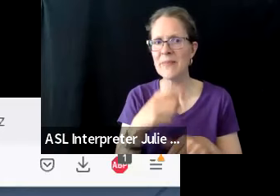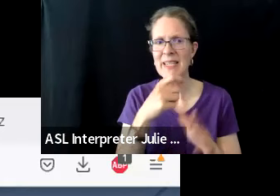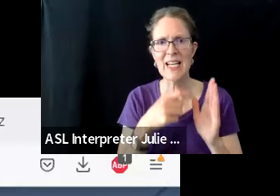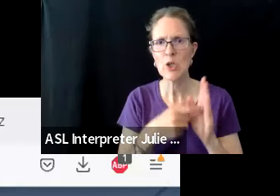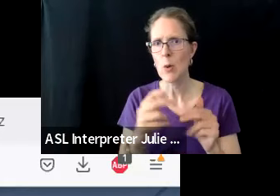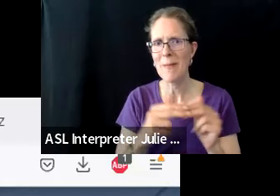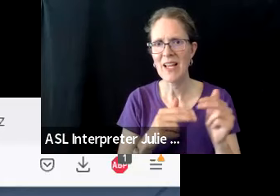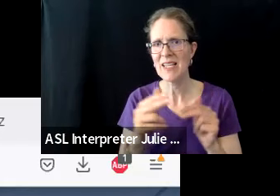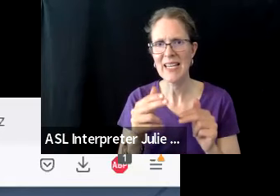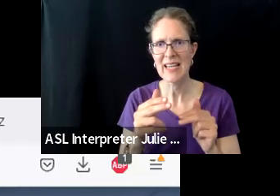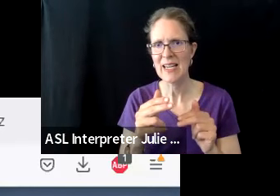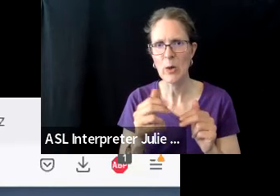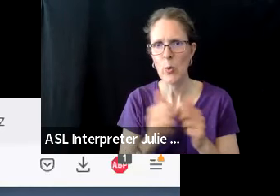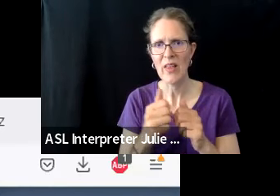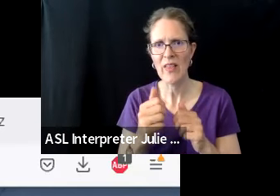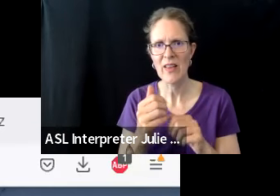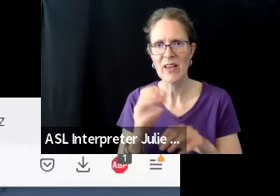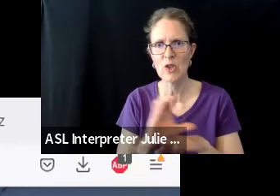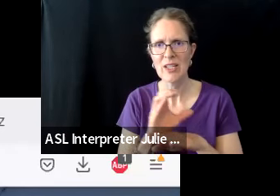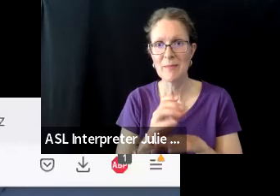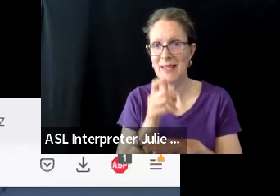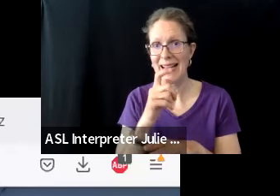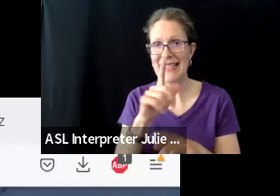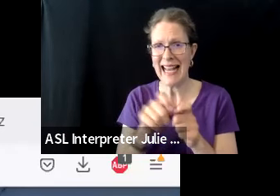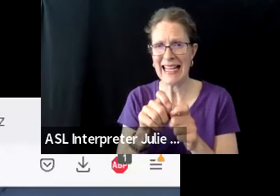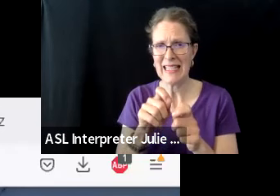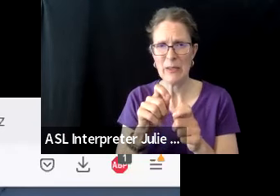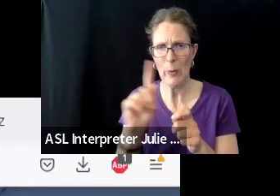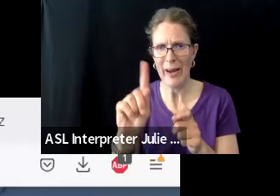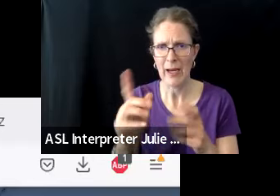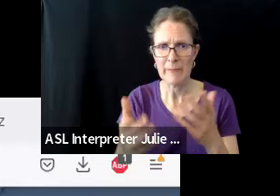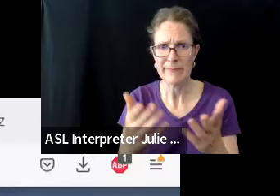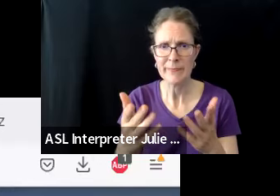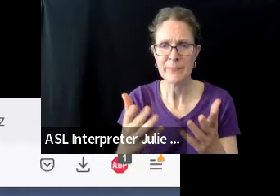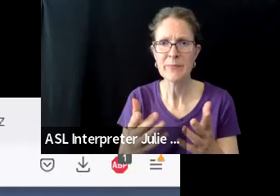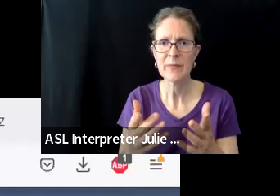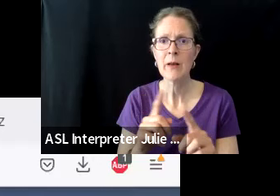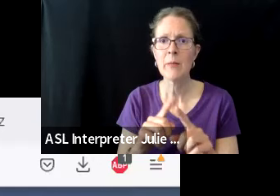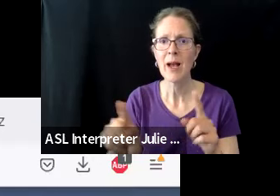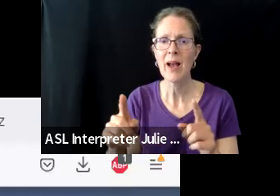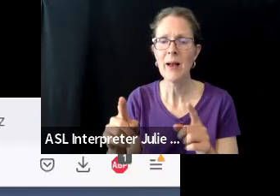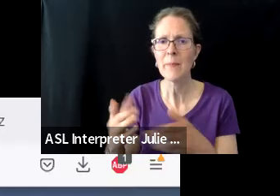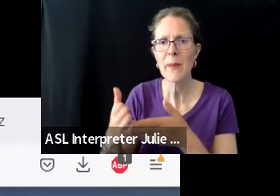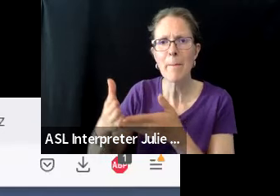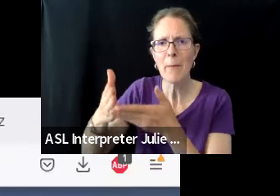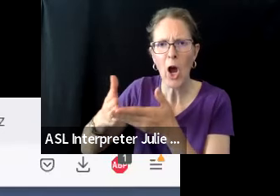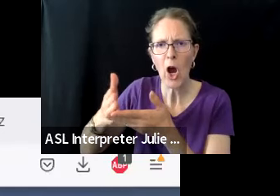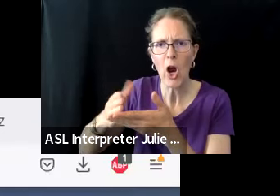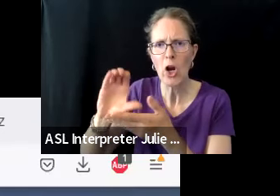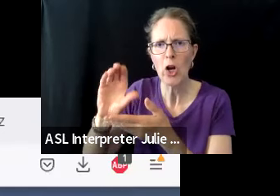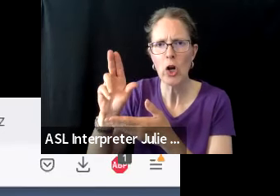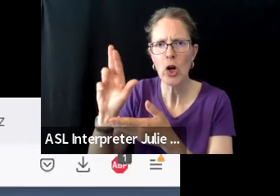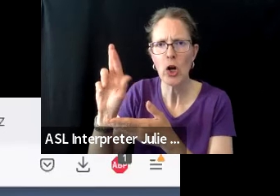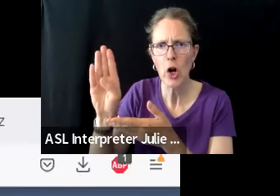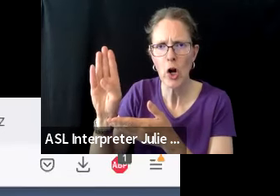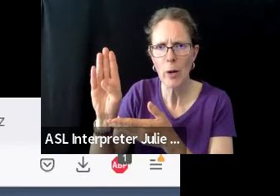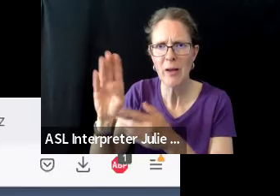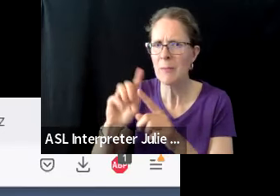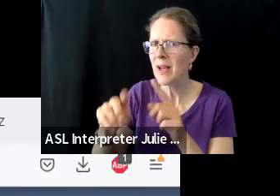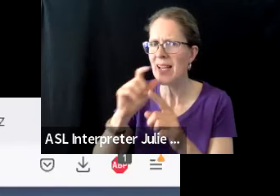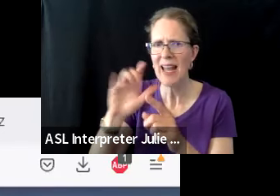under construction right now, so I can't tell you exactly where I saw it. But there's a partial curb in certain situations, but it doesn't go all the way